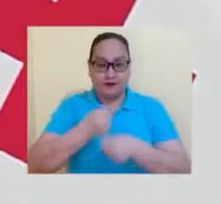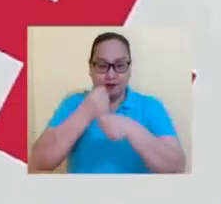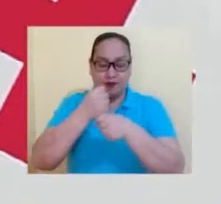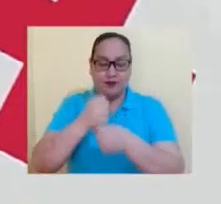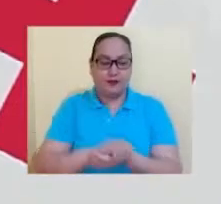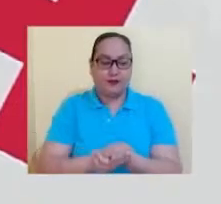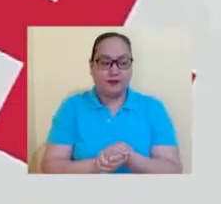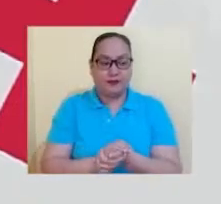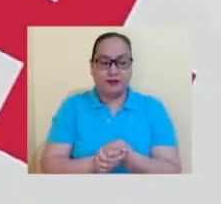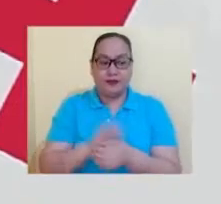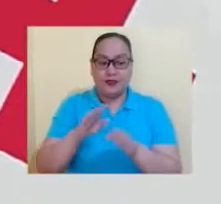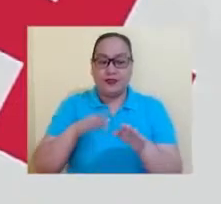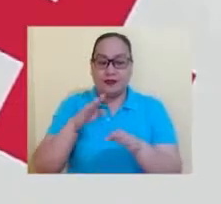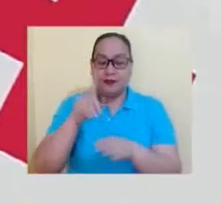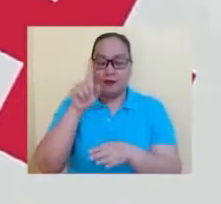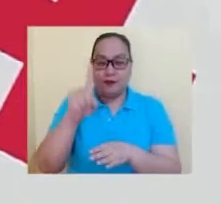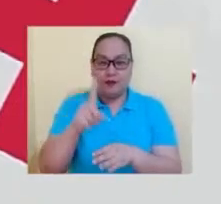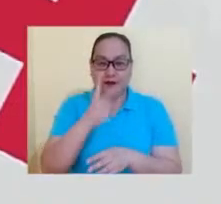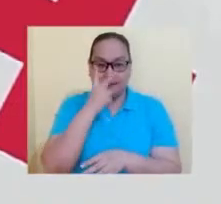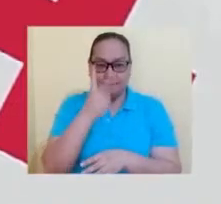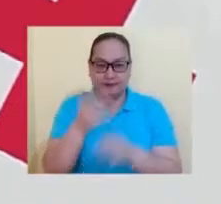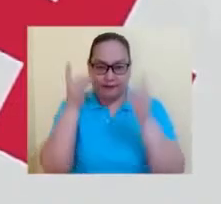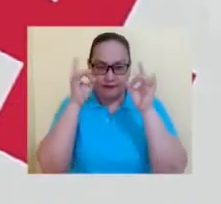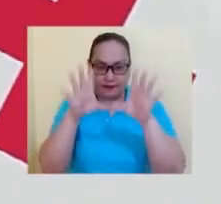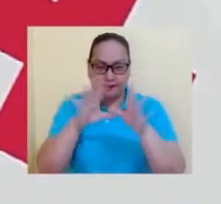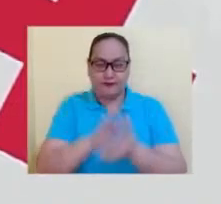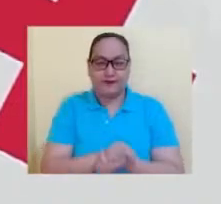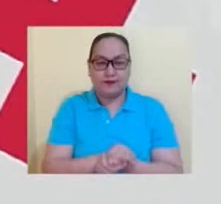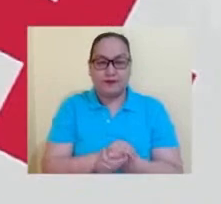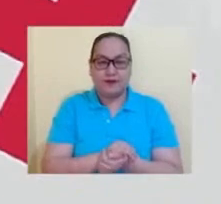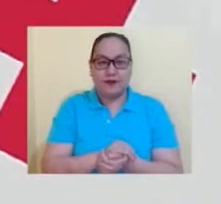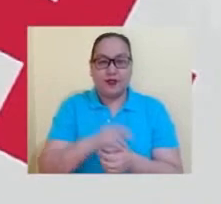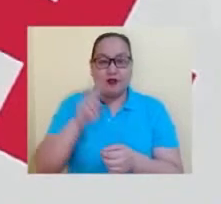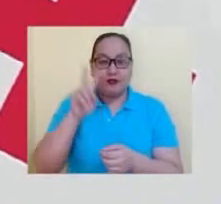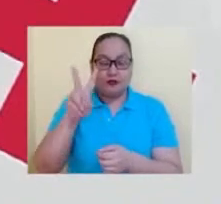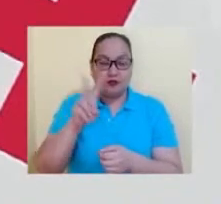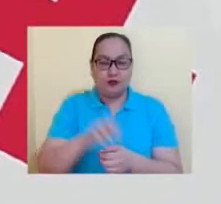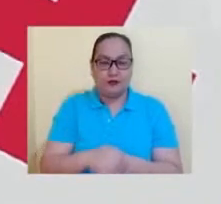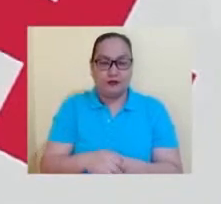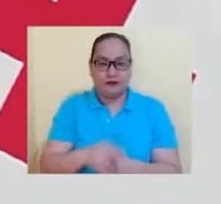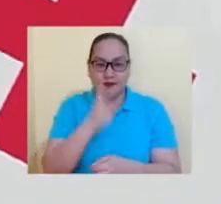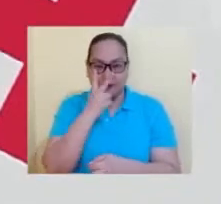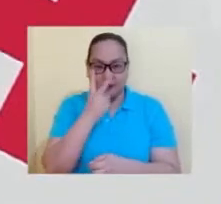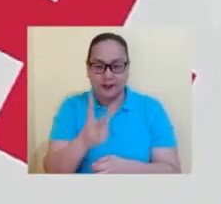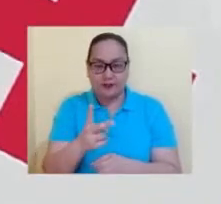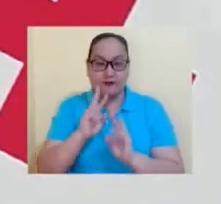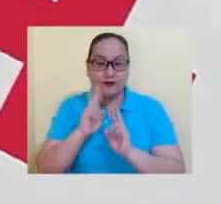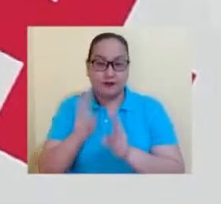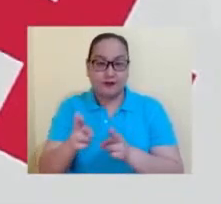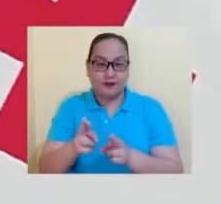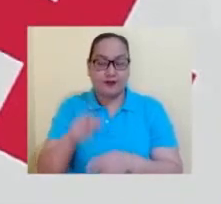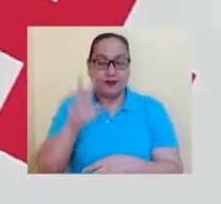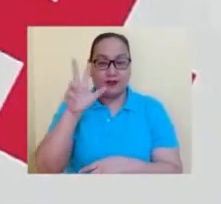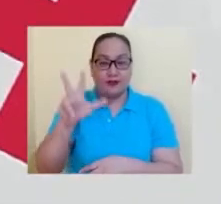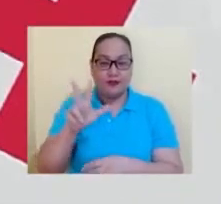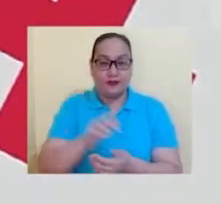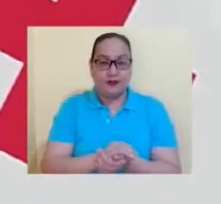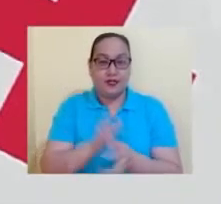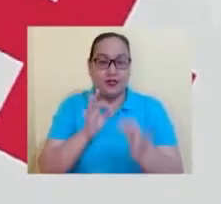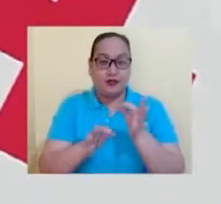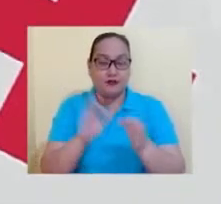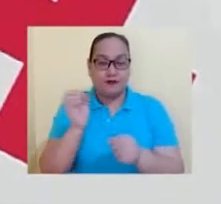1. Check for dangers. Step 2. Check for response. Step 3. If there is